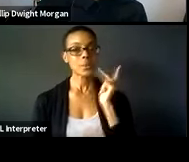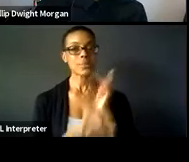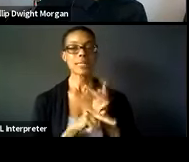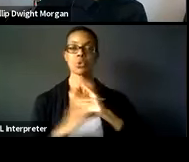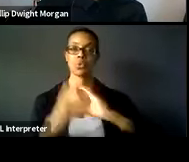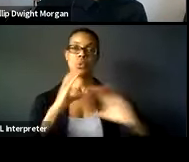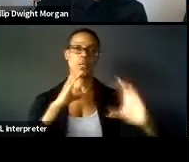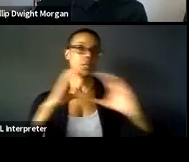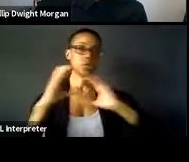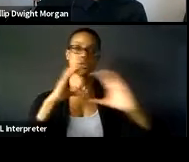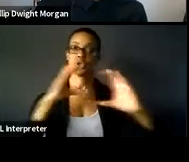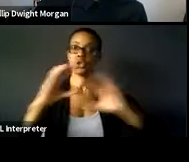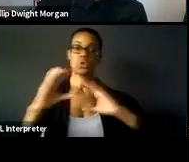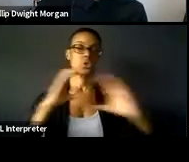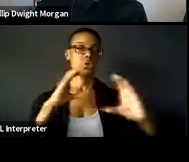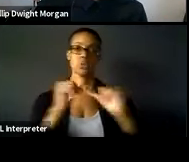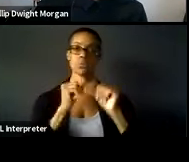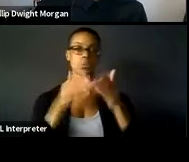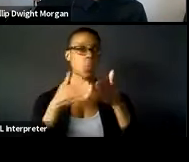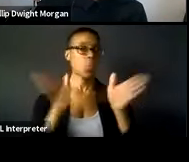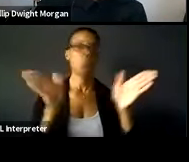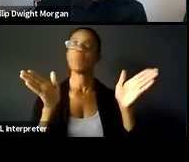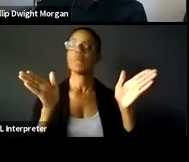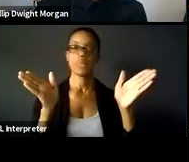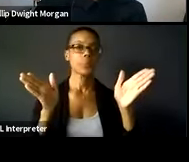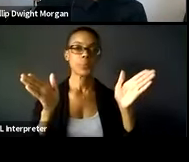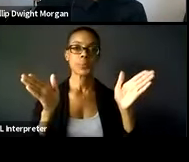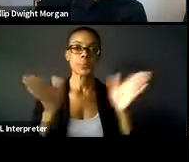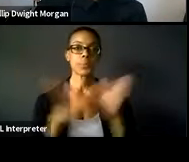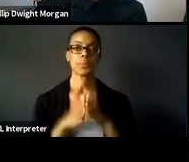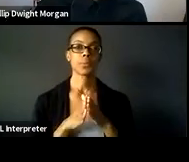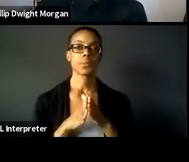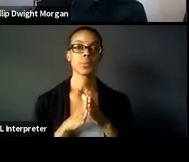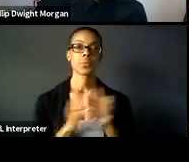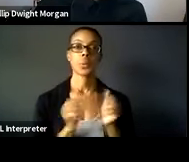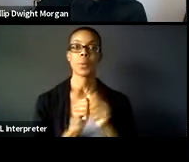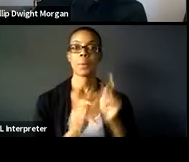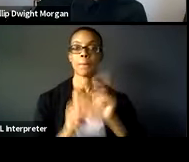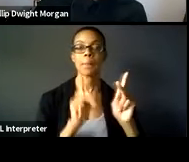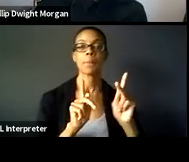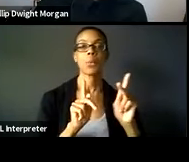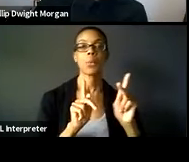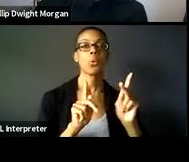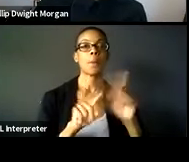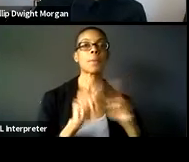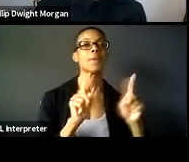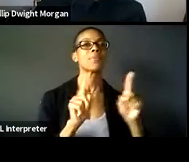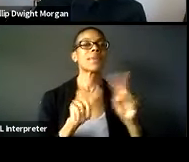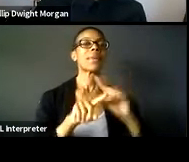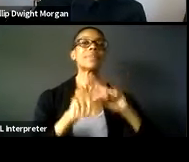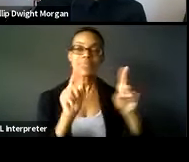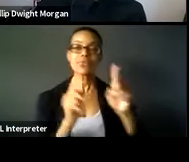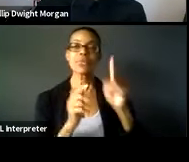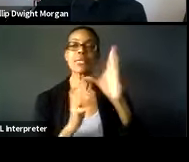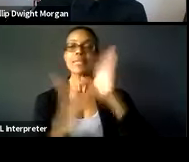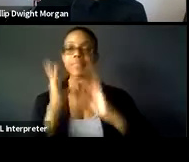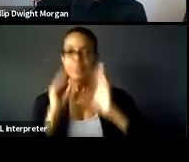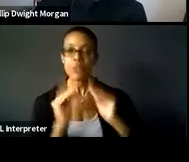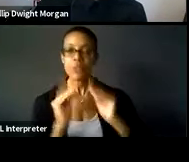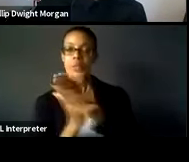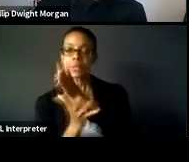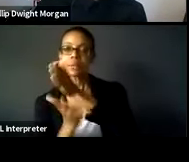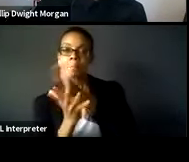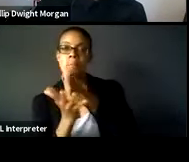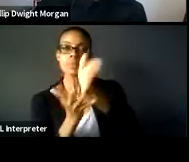communication open with people that are on a different walks, a different part, different parts